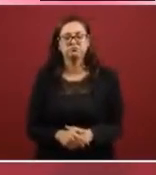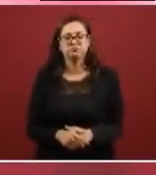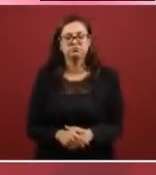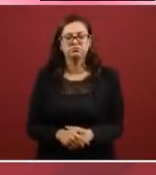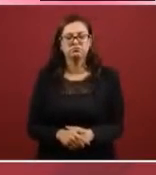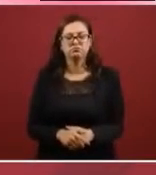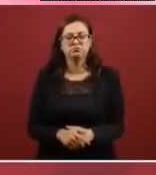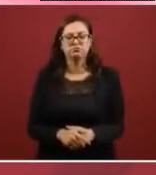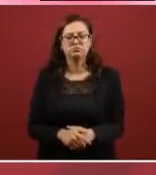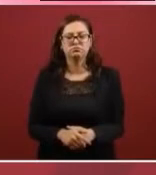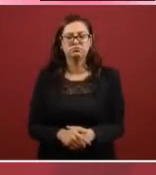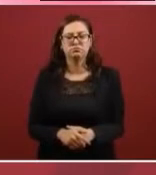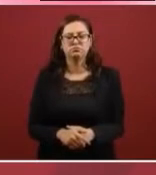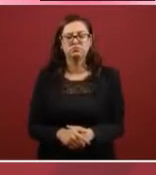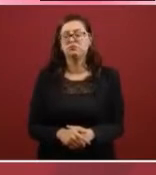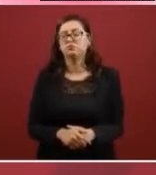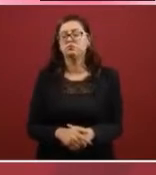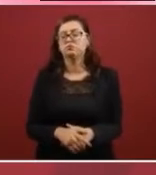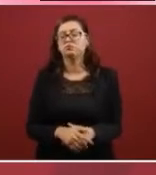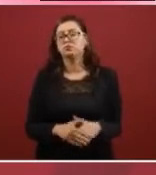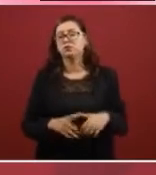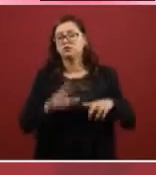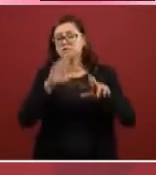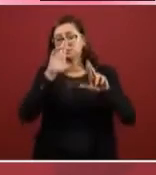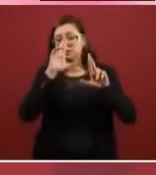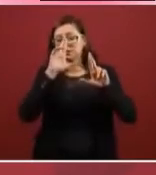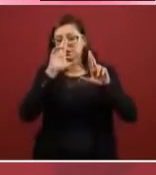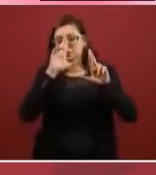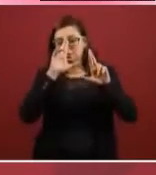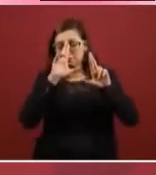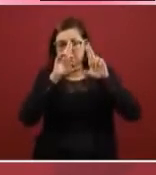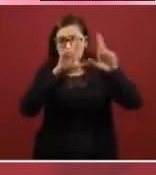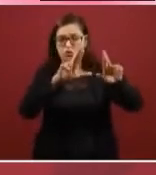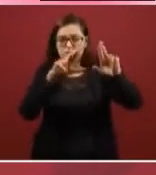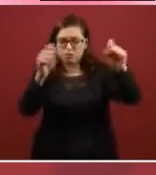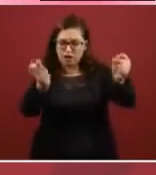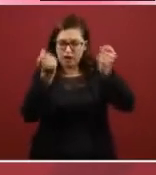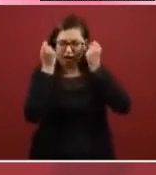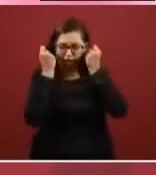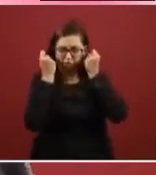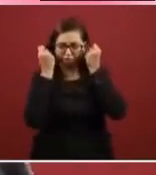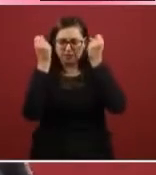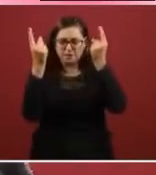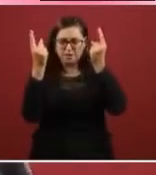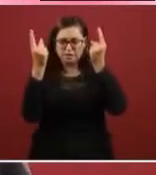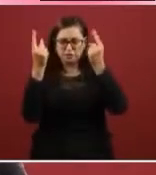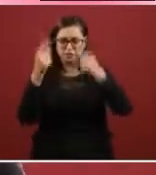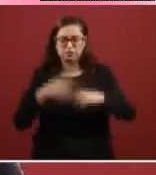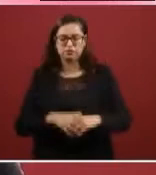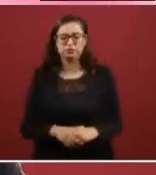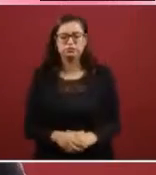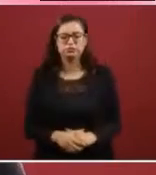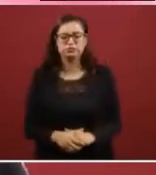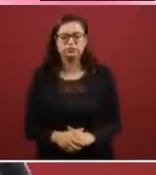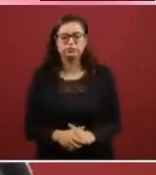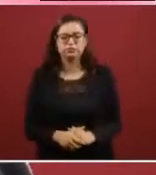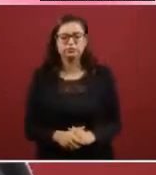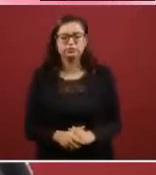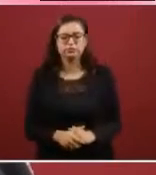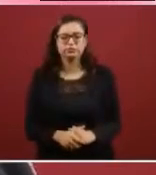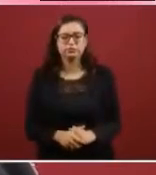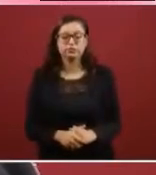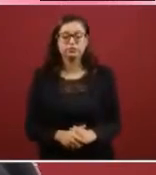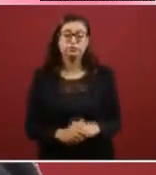les tenemos mucho respeto y mucha admiration for them. So now,